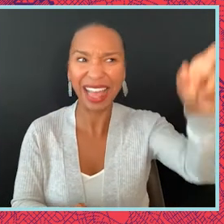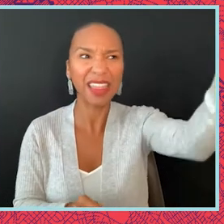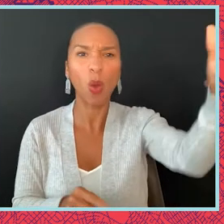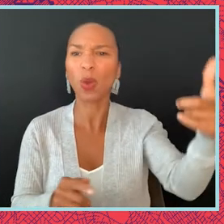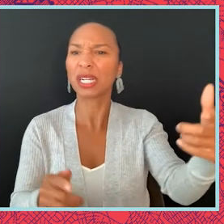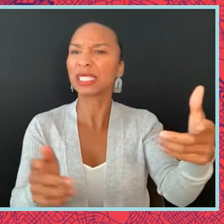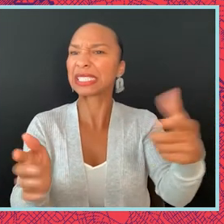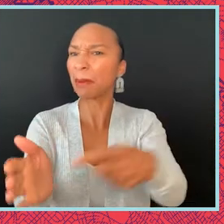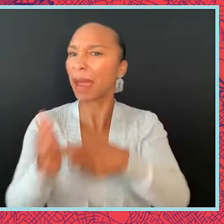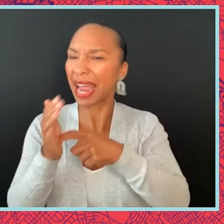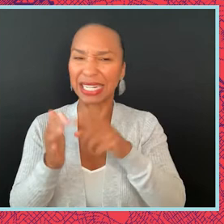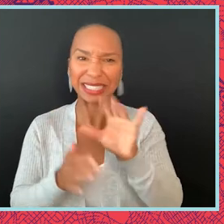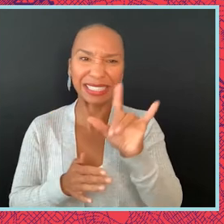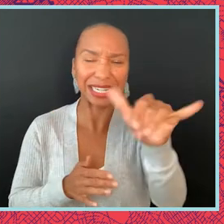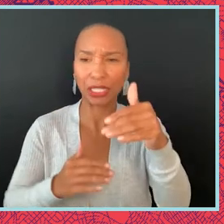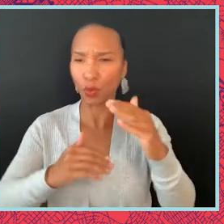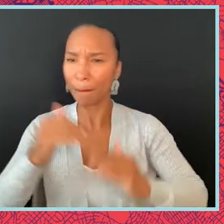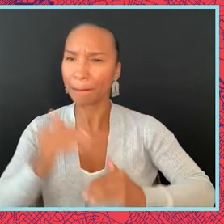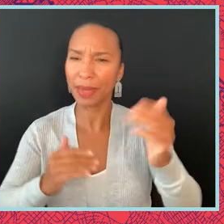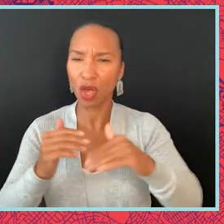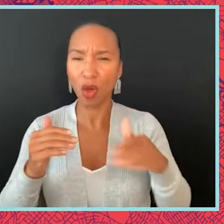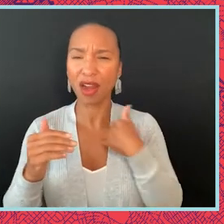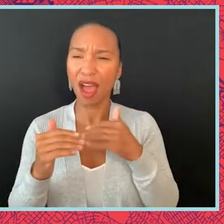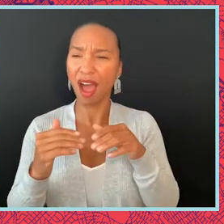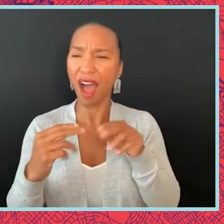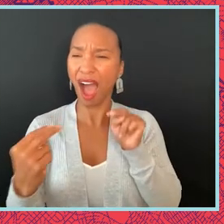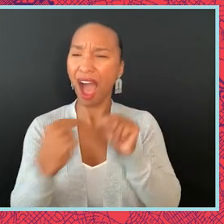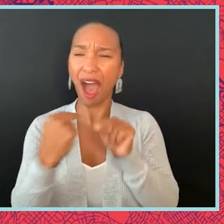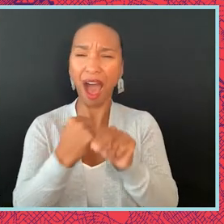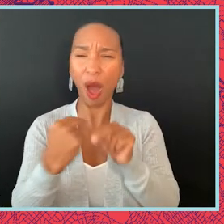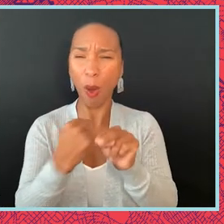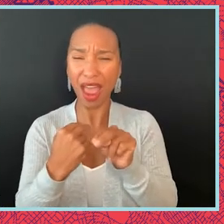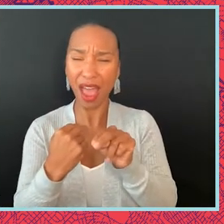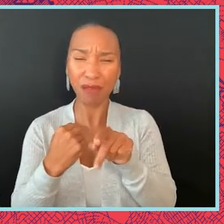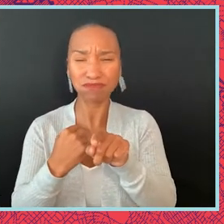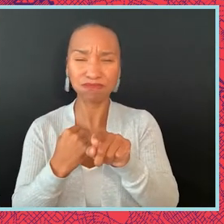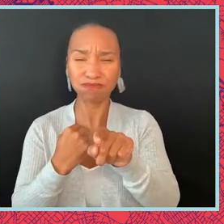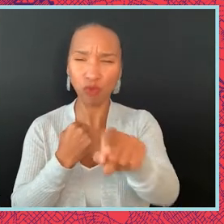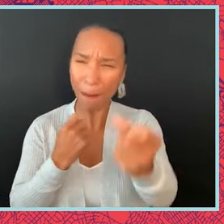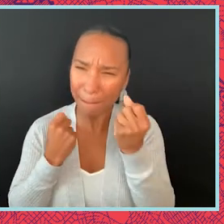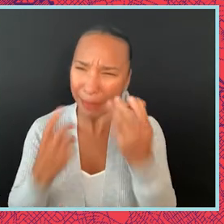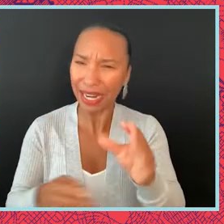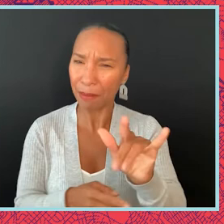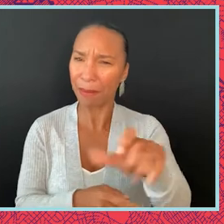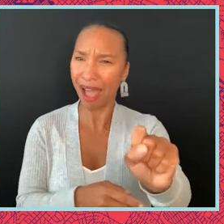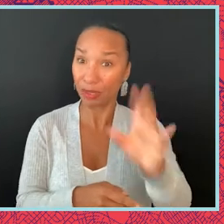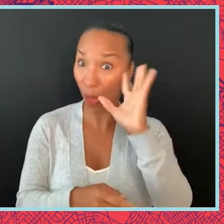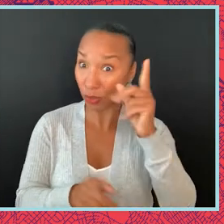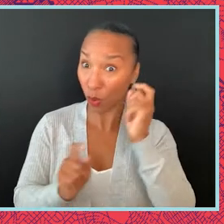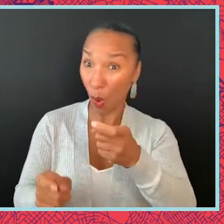build miles and miles of highways. There was actually a plan to give D.C. the most highway miles of any American